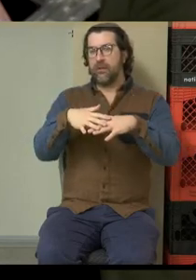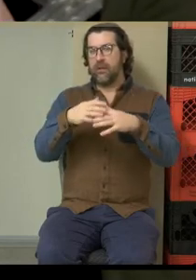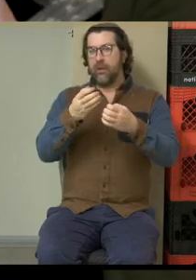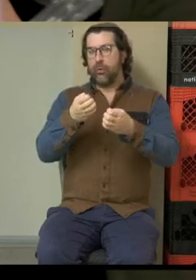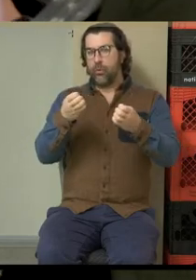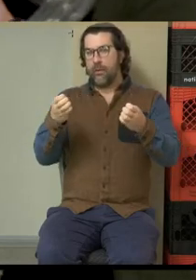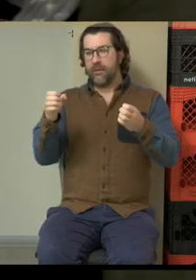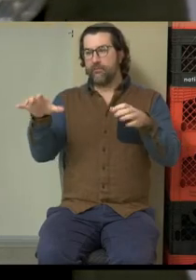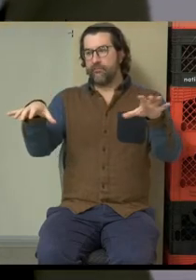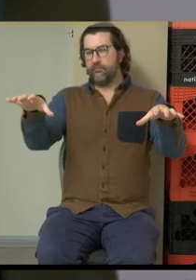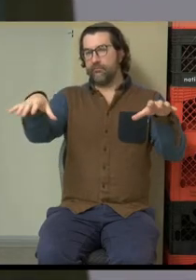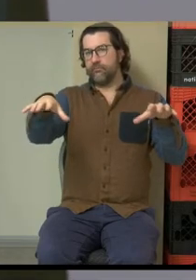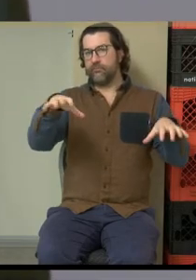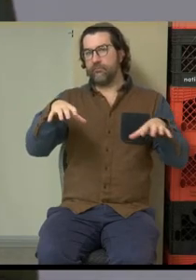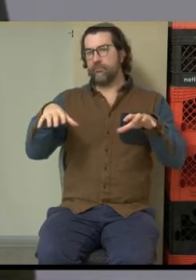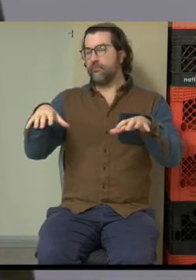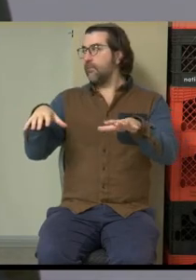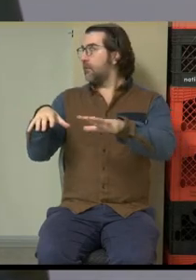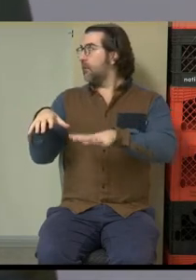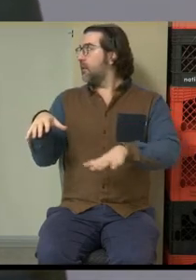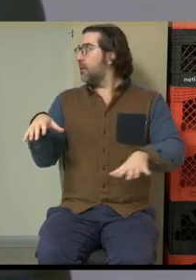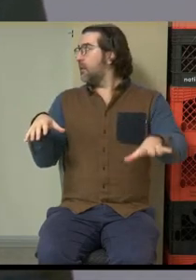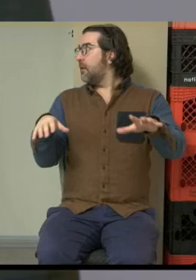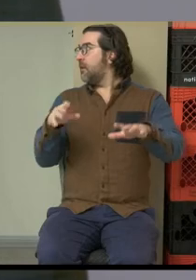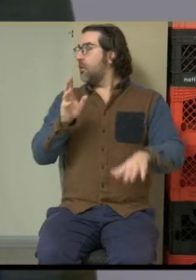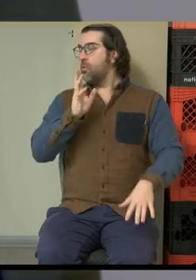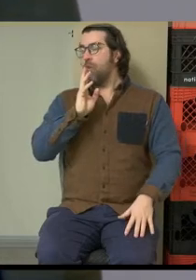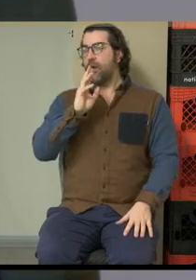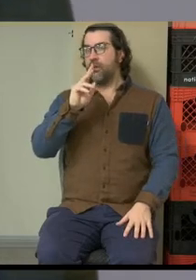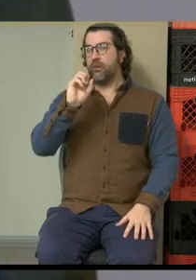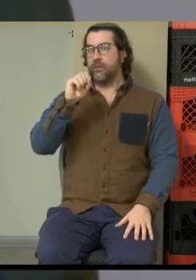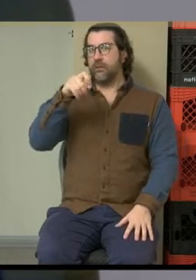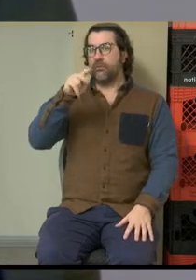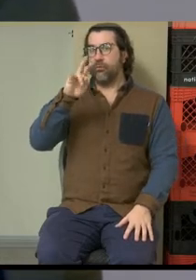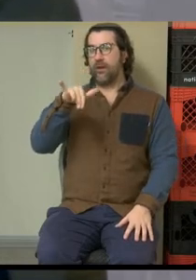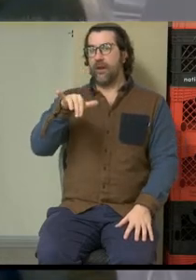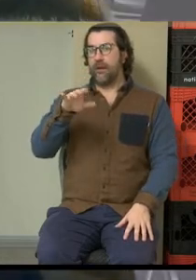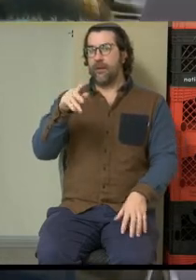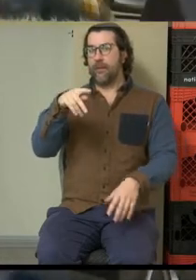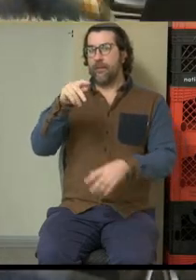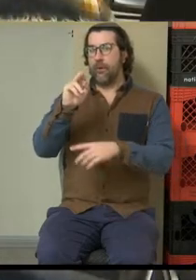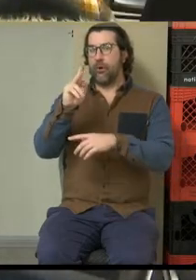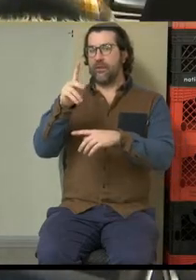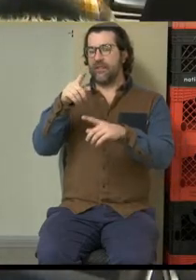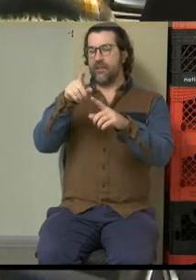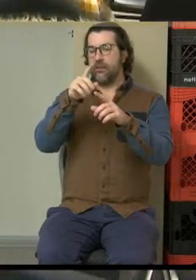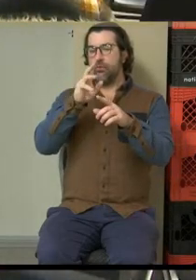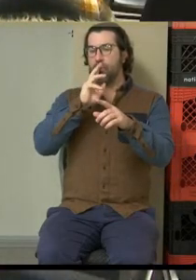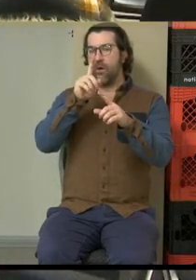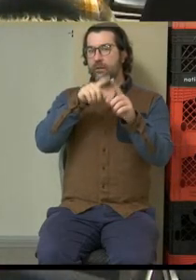equipment throughout. And then the spray features are represented here in, within this circle.